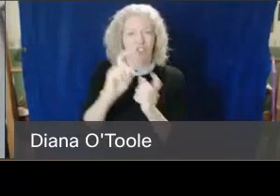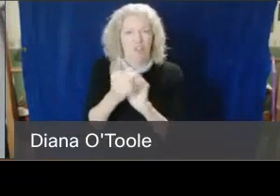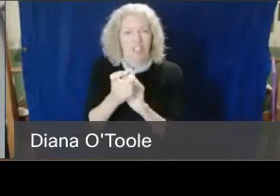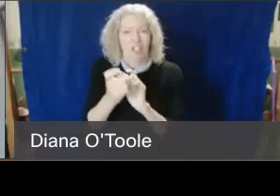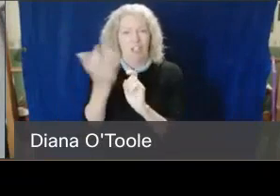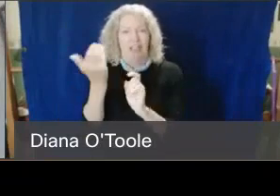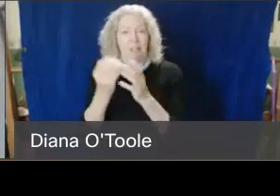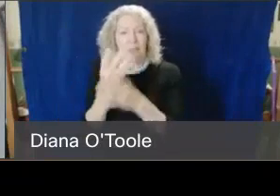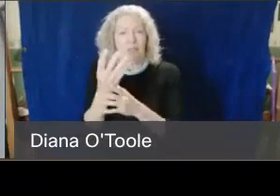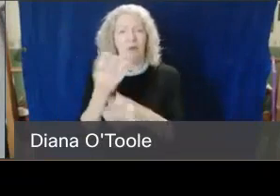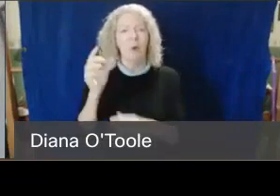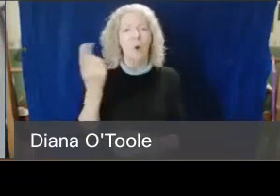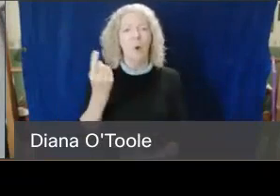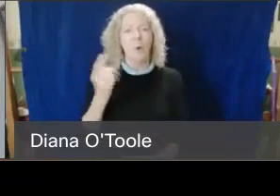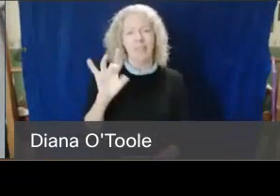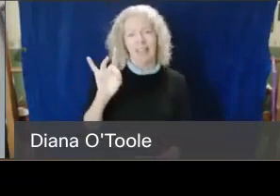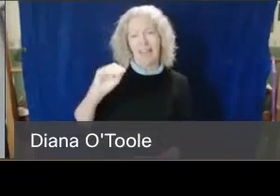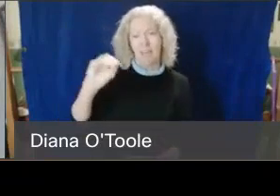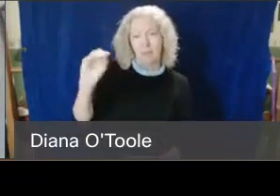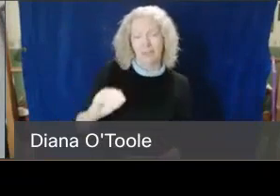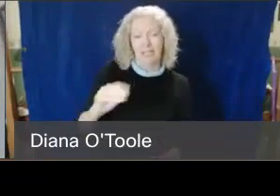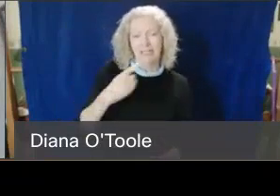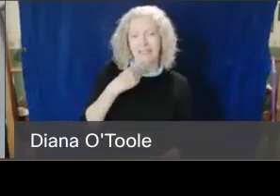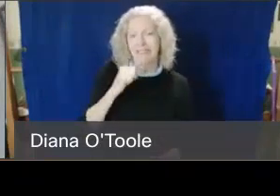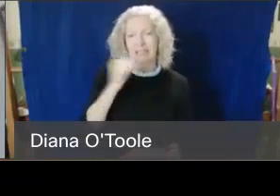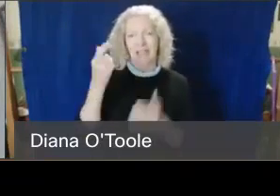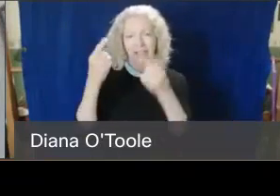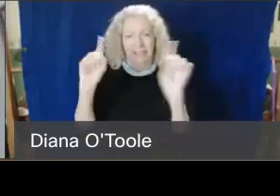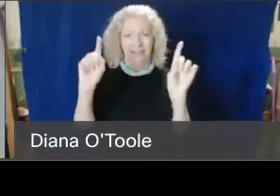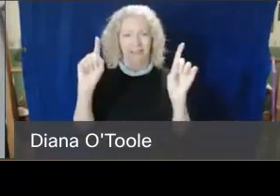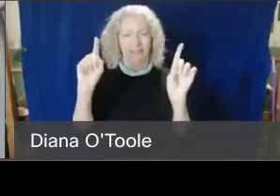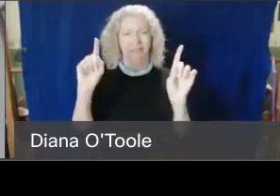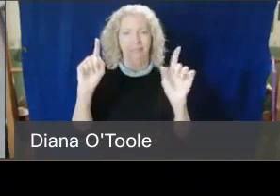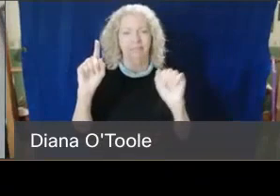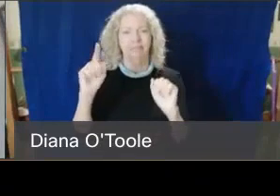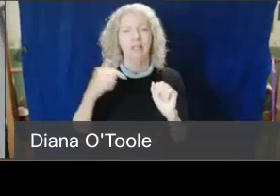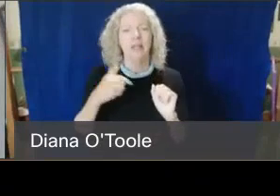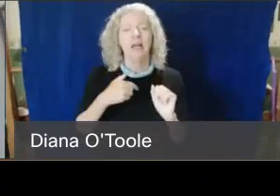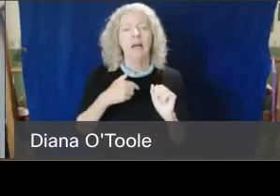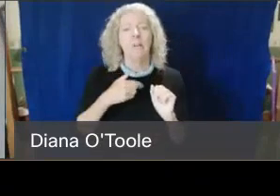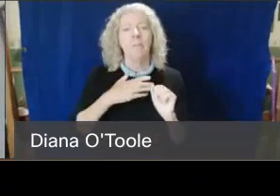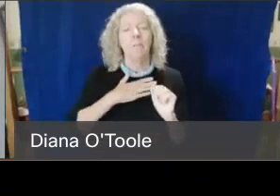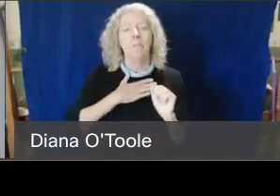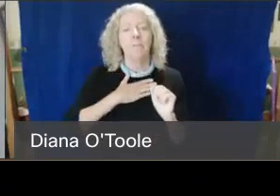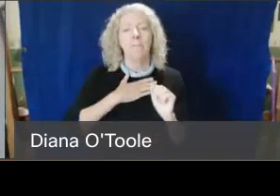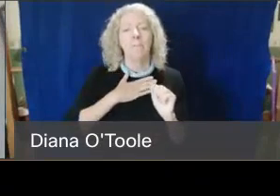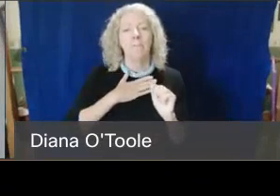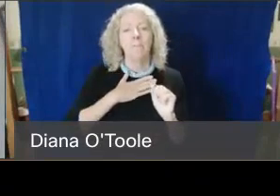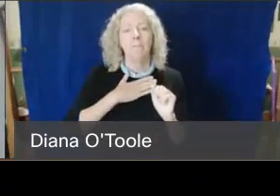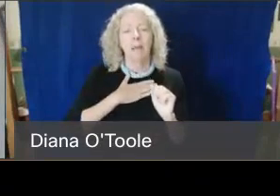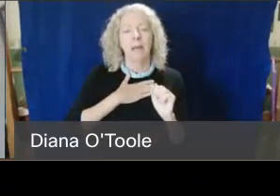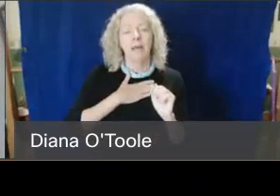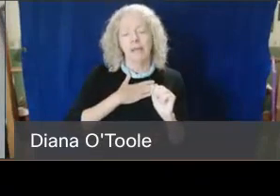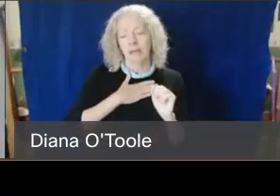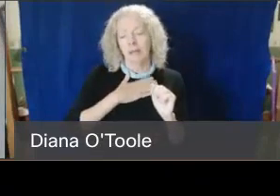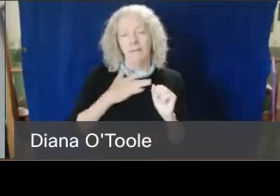of students said that we were not successful at doing this. And I would imagine that we would get that 8% of students